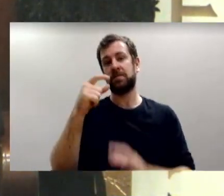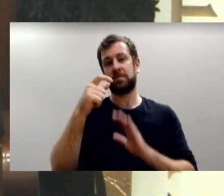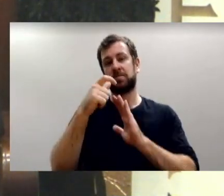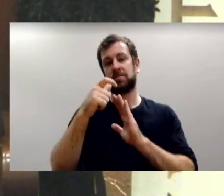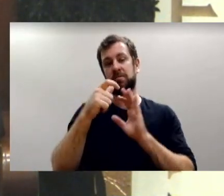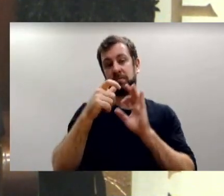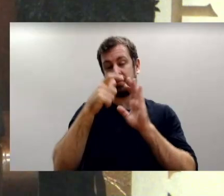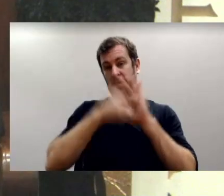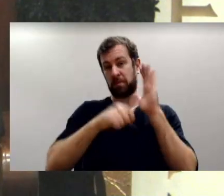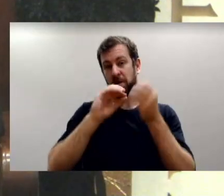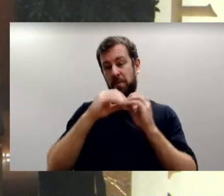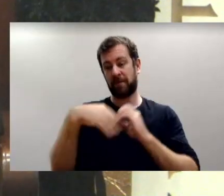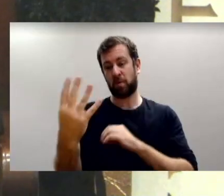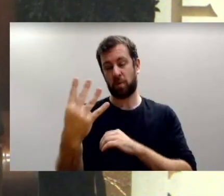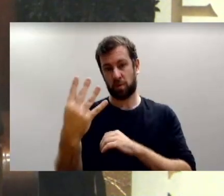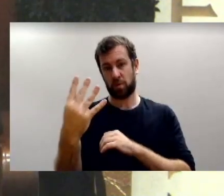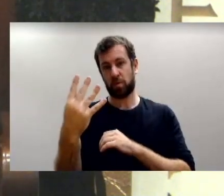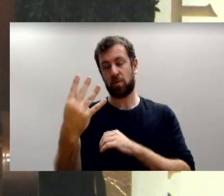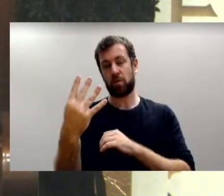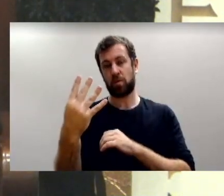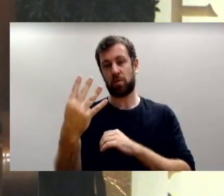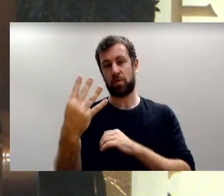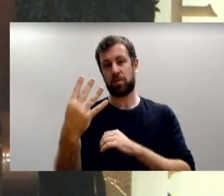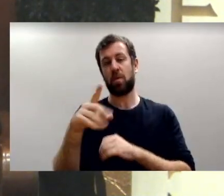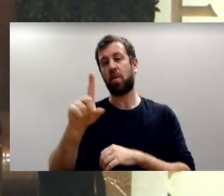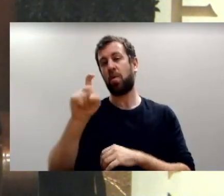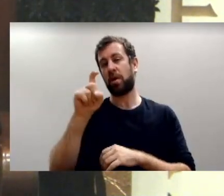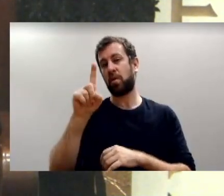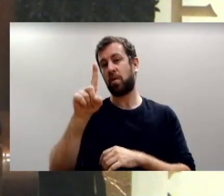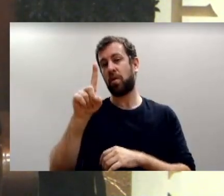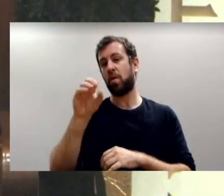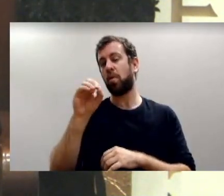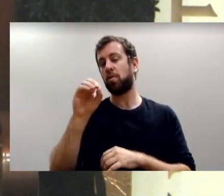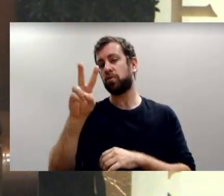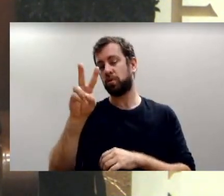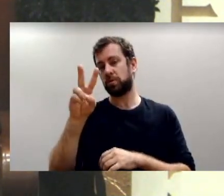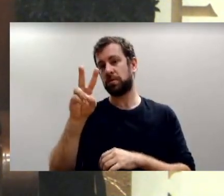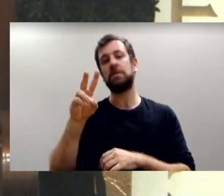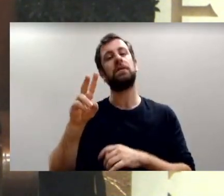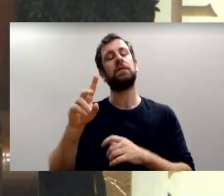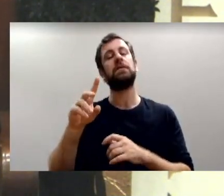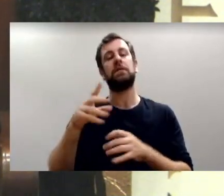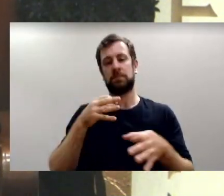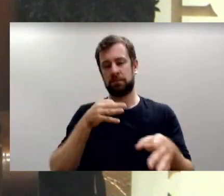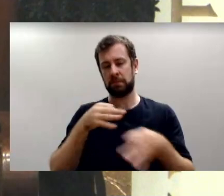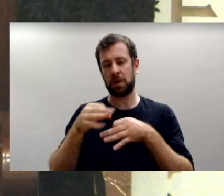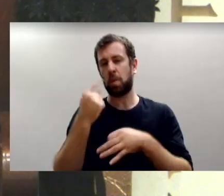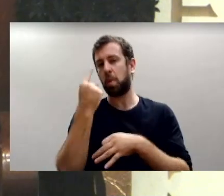102. He actually gives the details of one prayer.